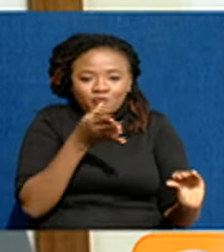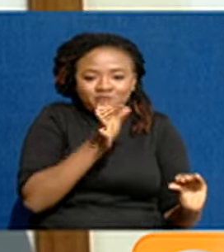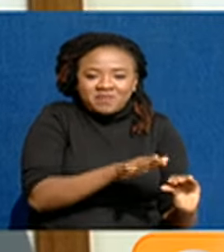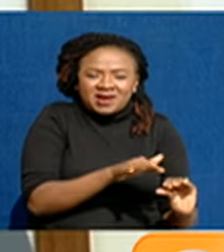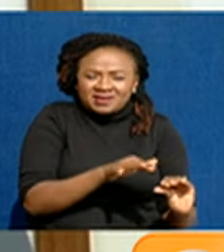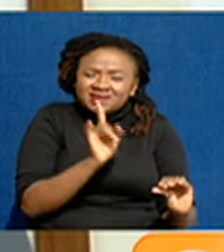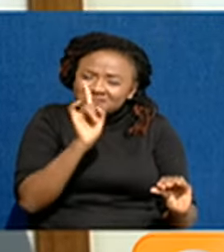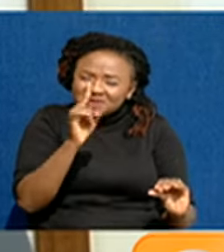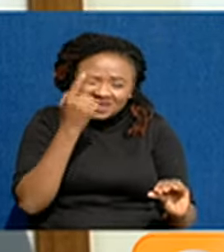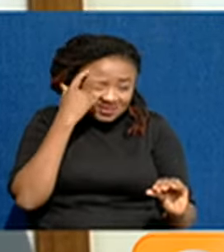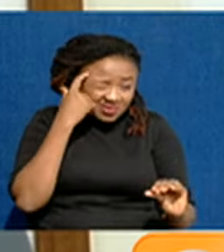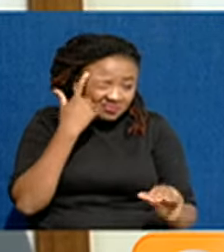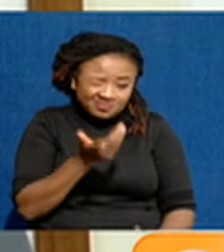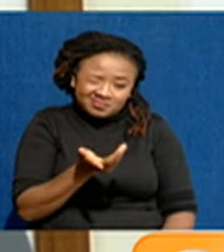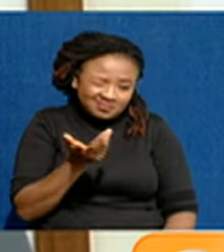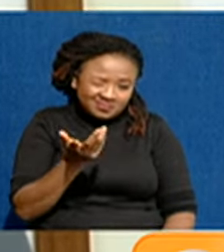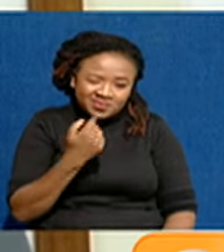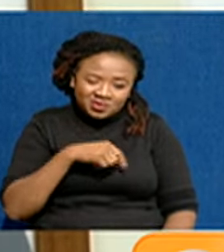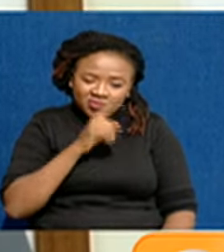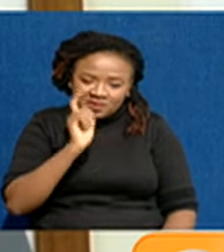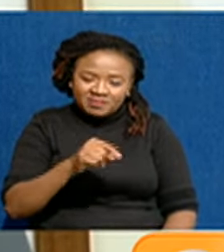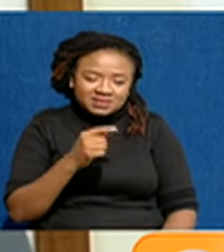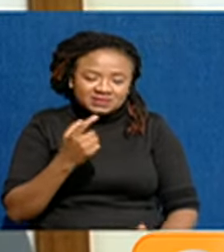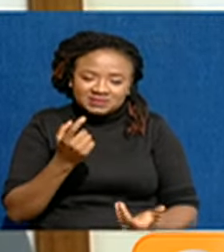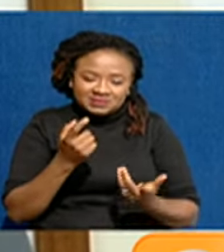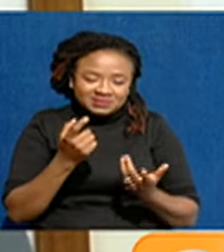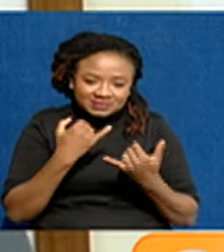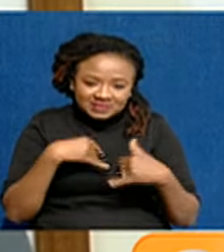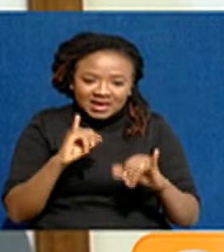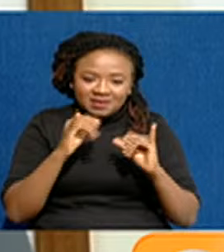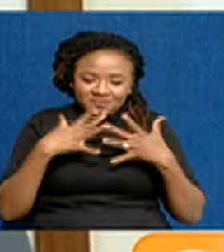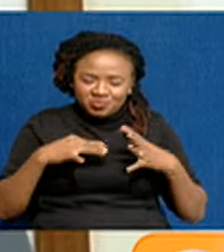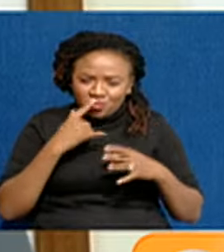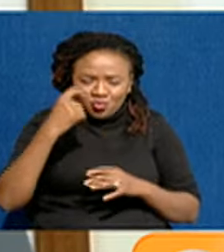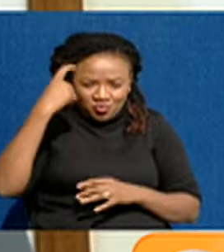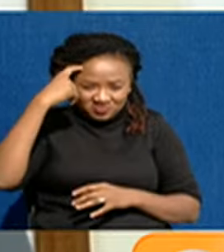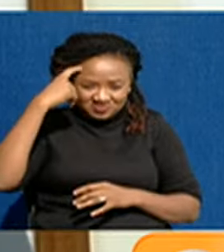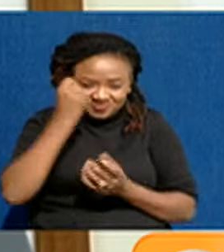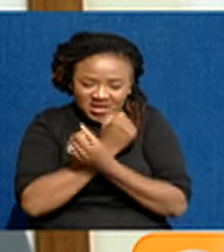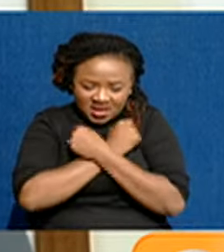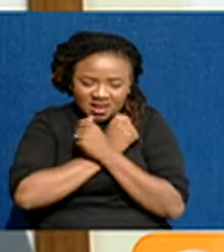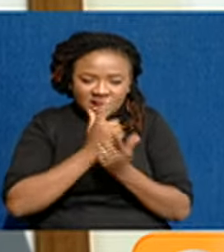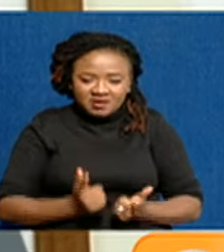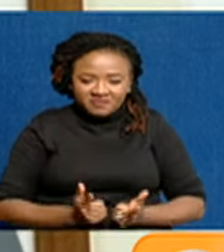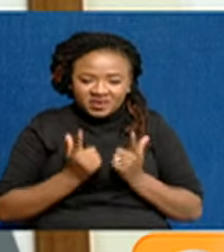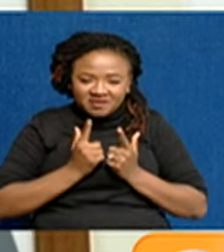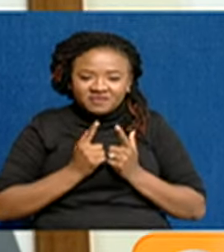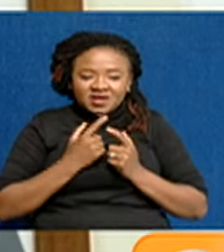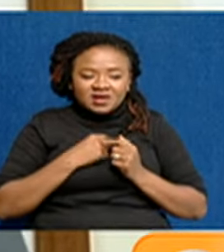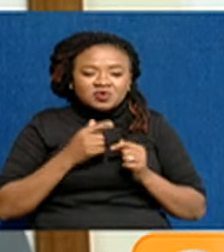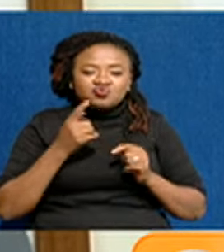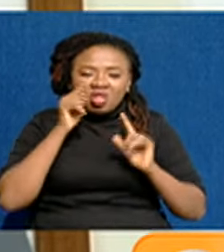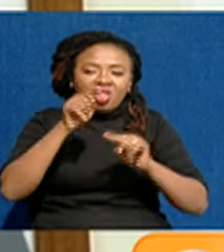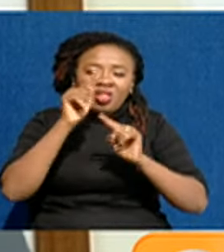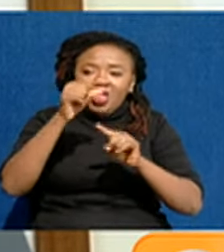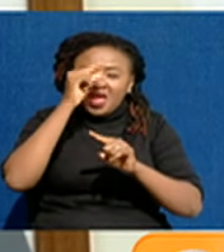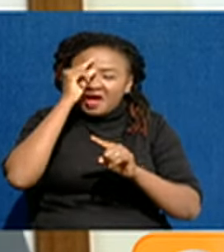that's a challenge also. Can we just be more patriotic? Can we also be people who can love life so that you don't just blame the